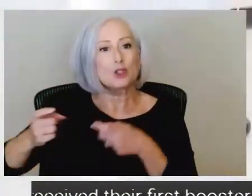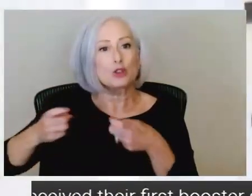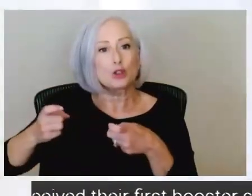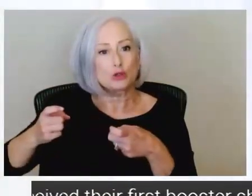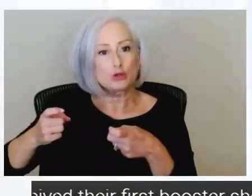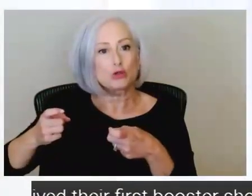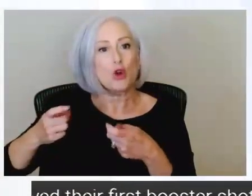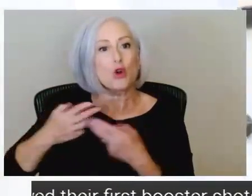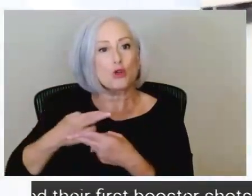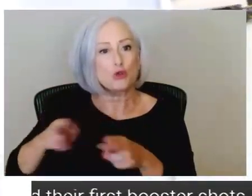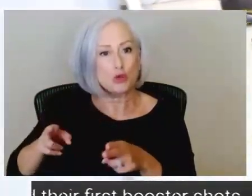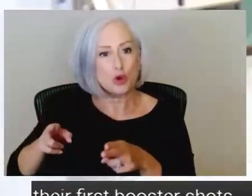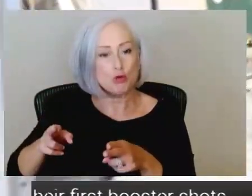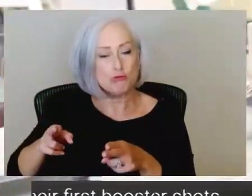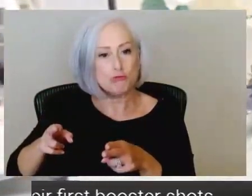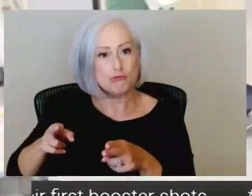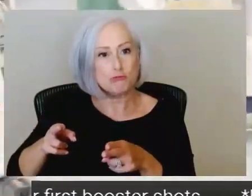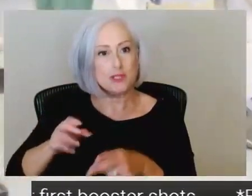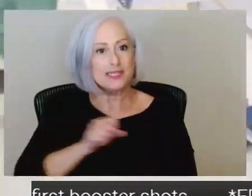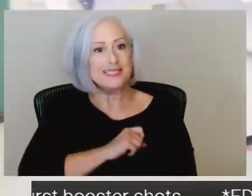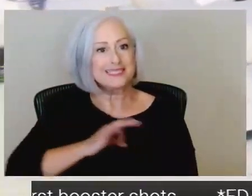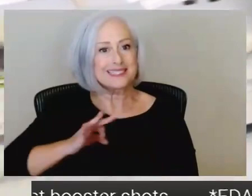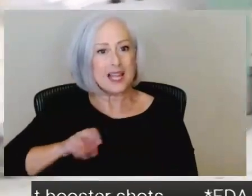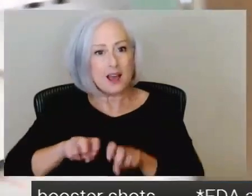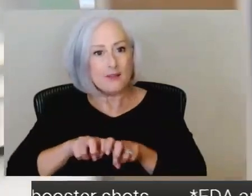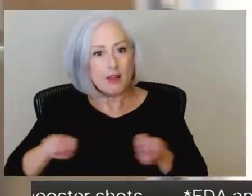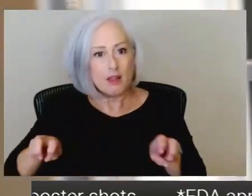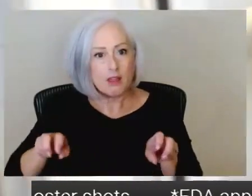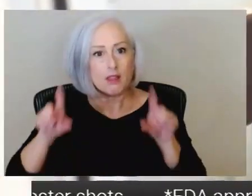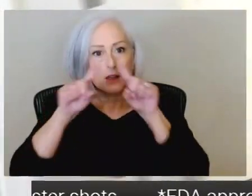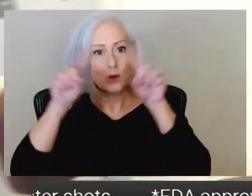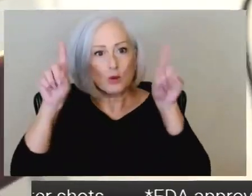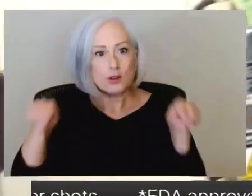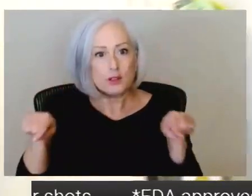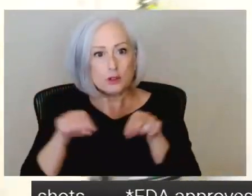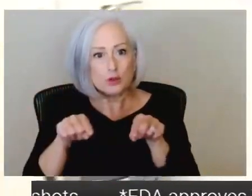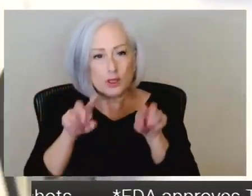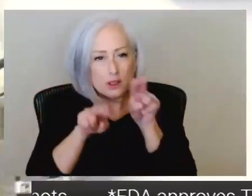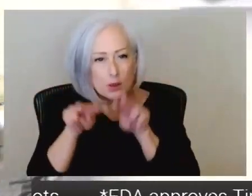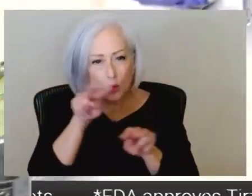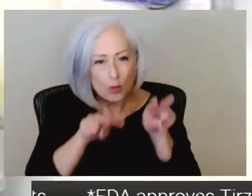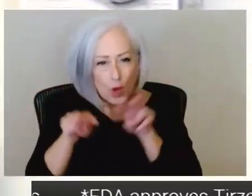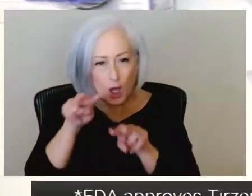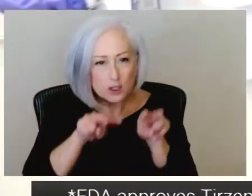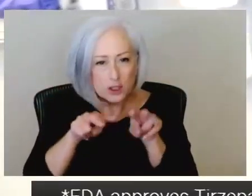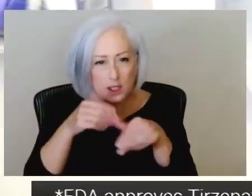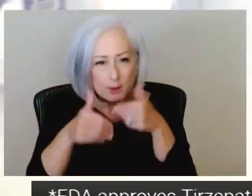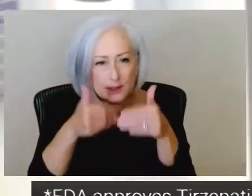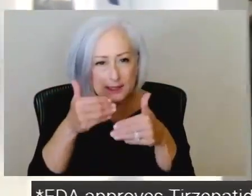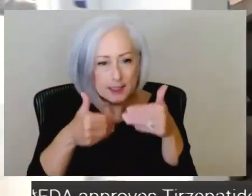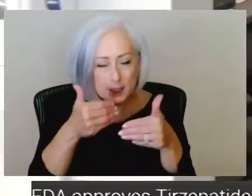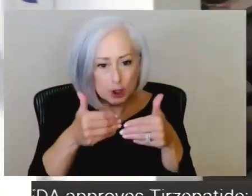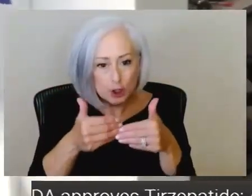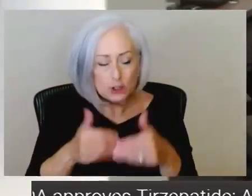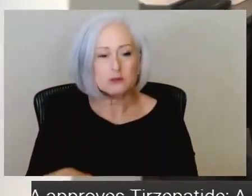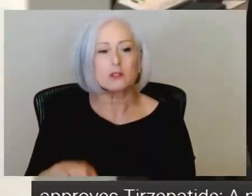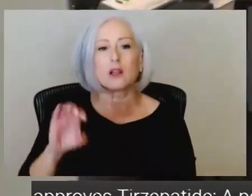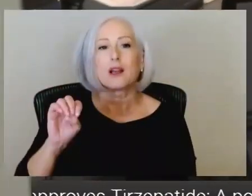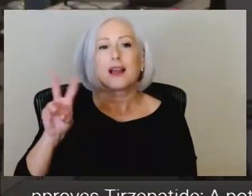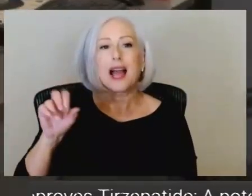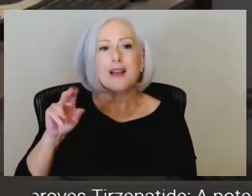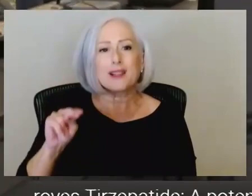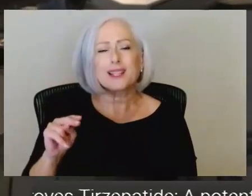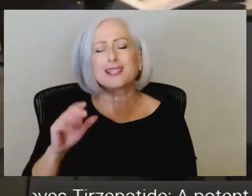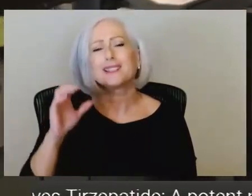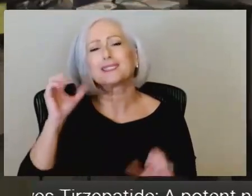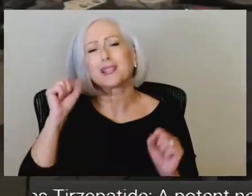screen. Evelyn has been so brave and such a great sport. She has let us come with her every